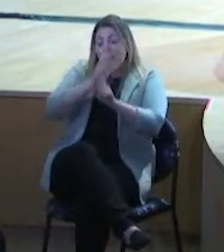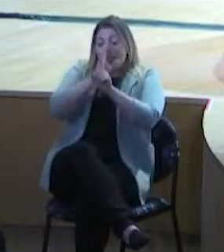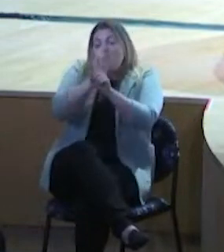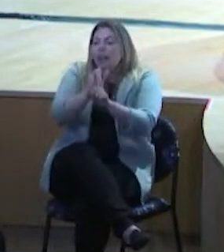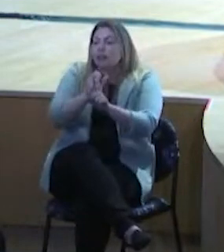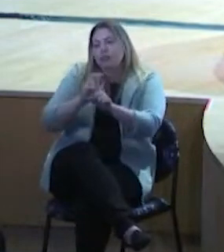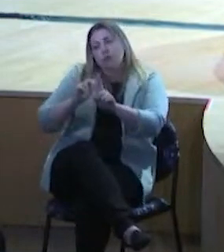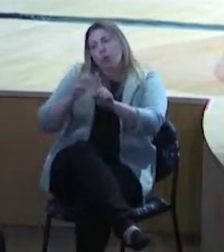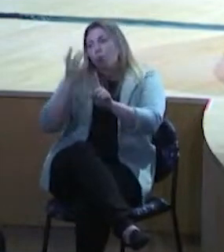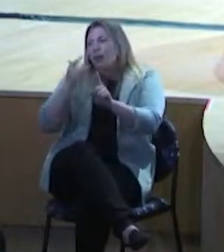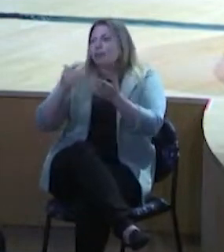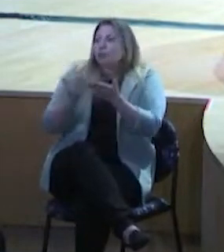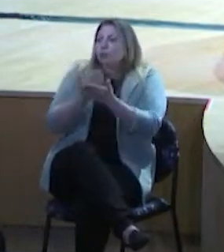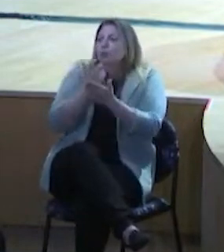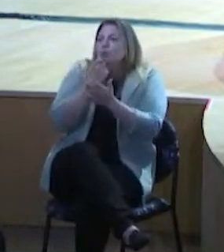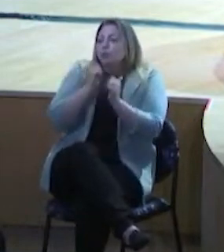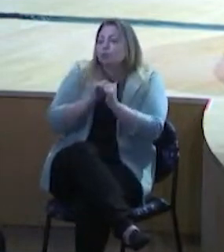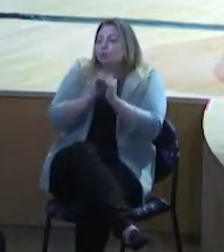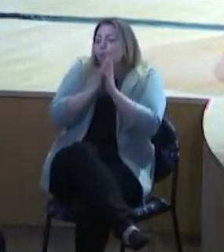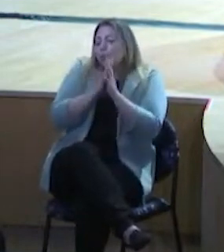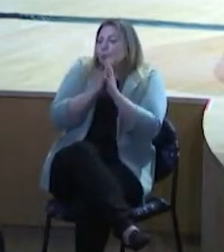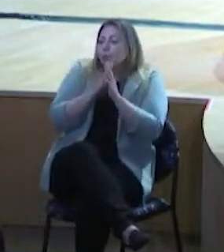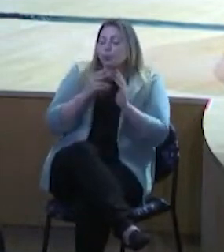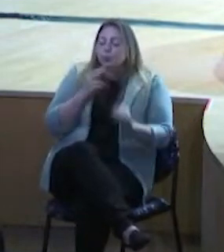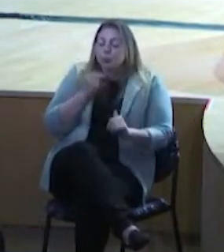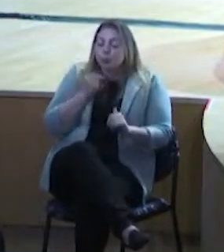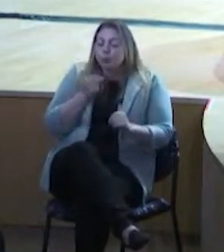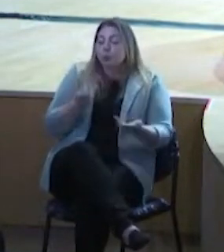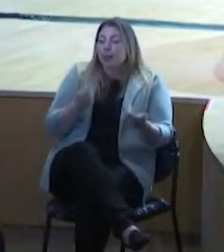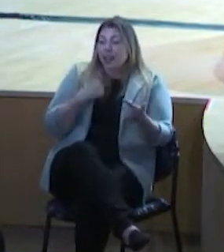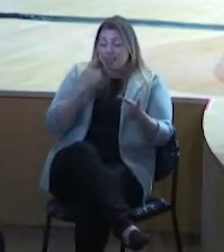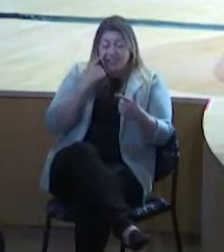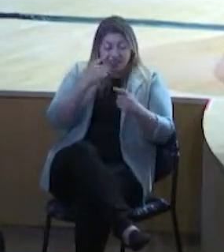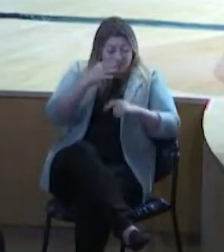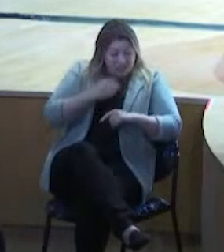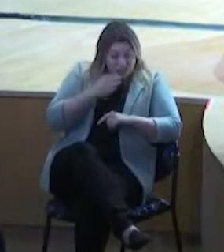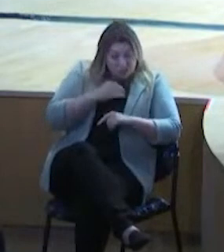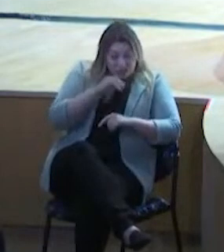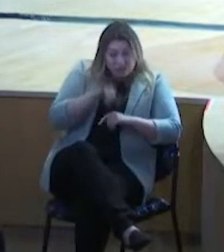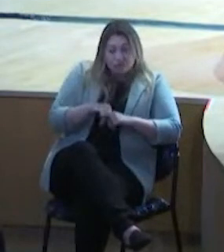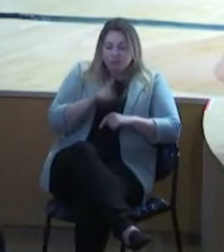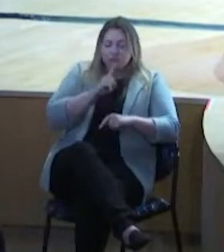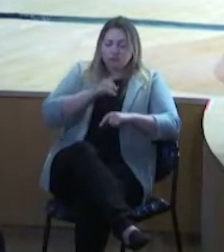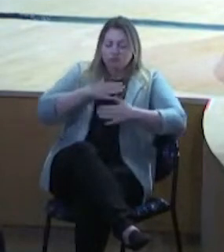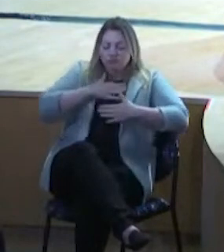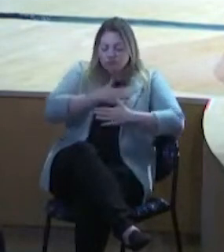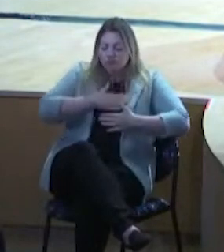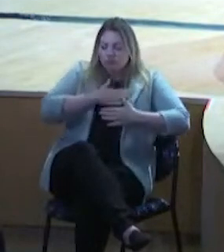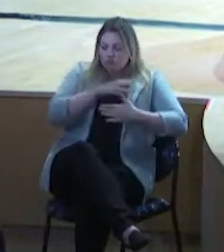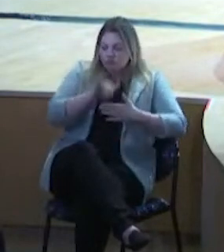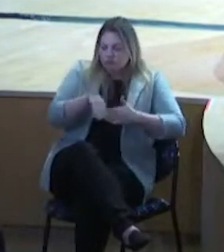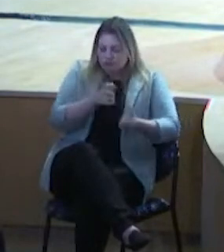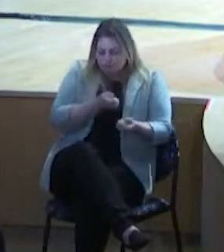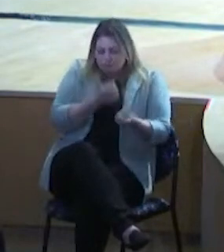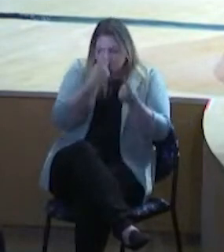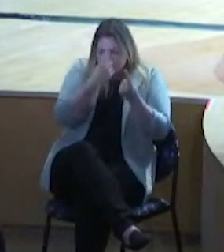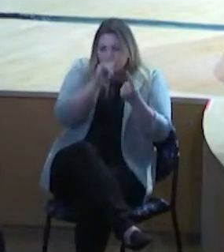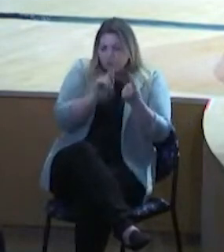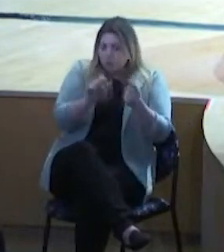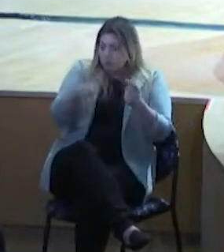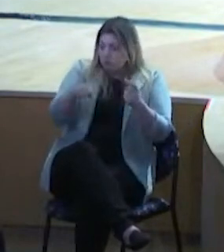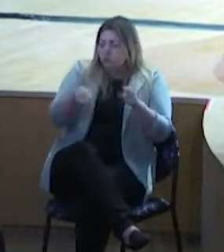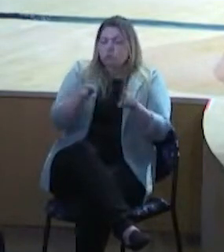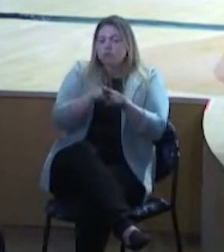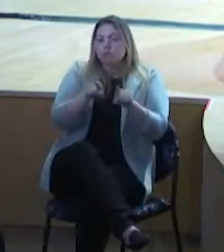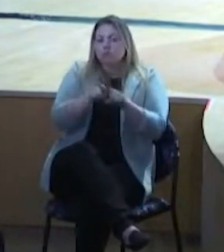new. I think experiencing those things, really having an appreciation for it and an understanding of it, but also